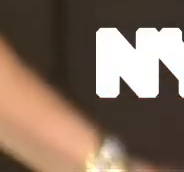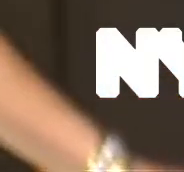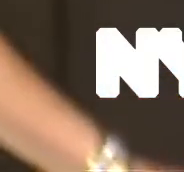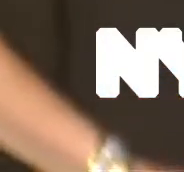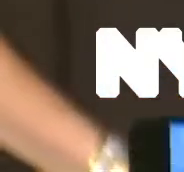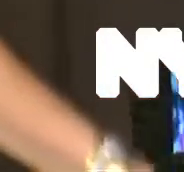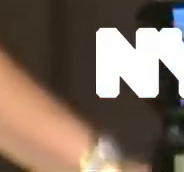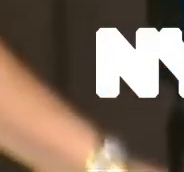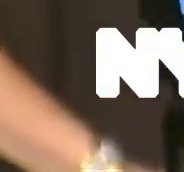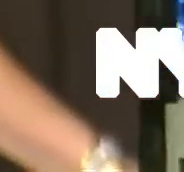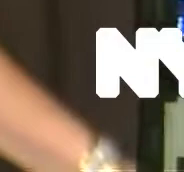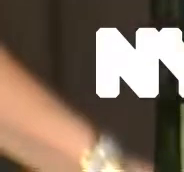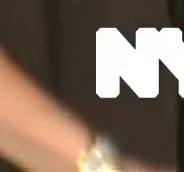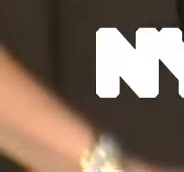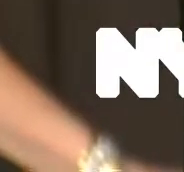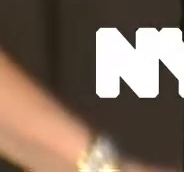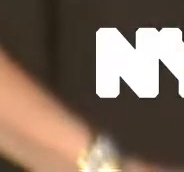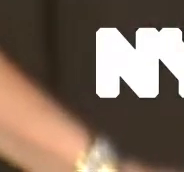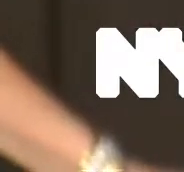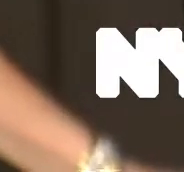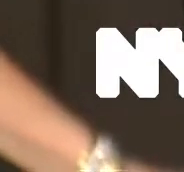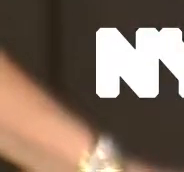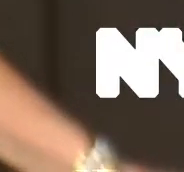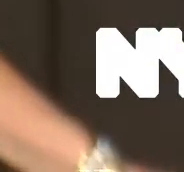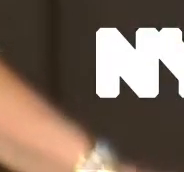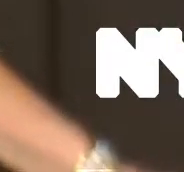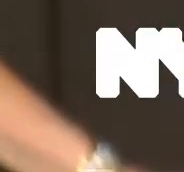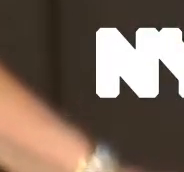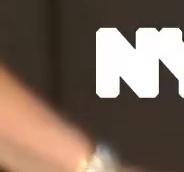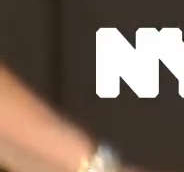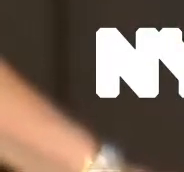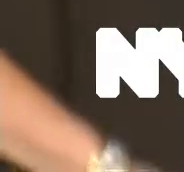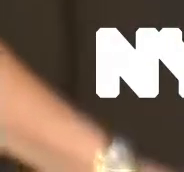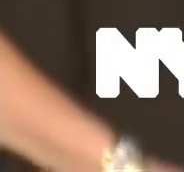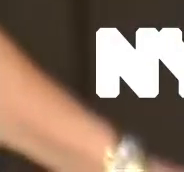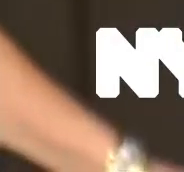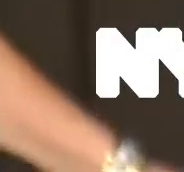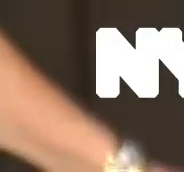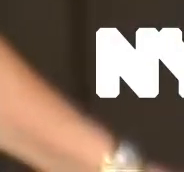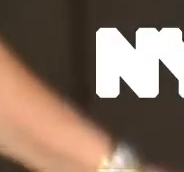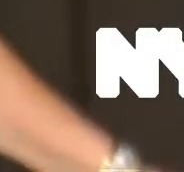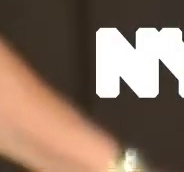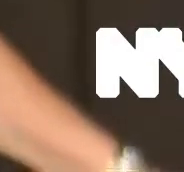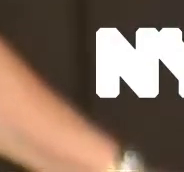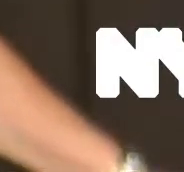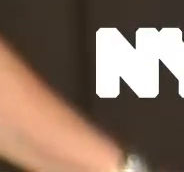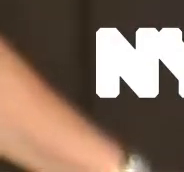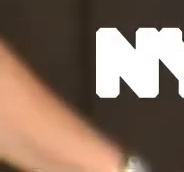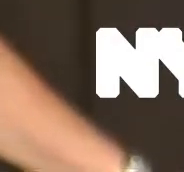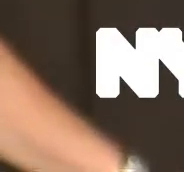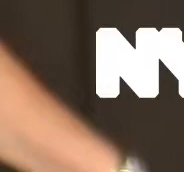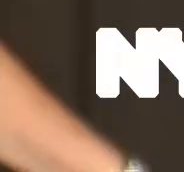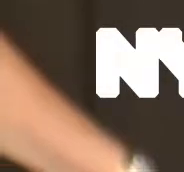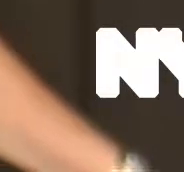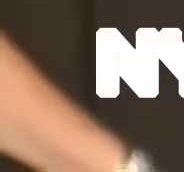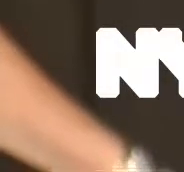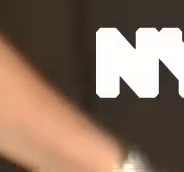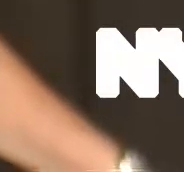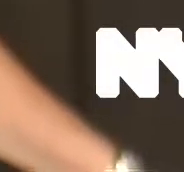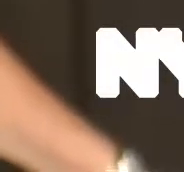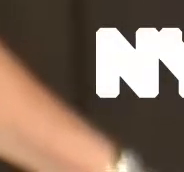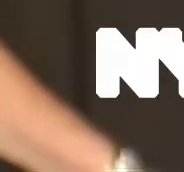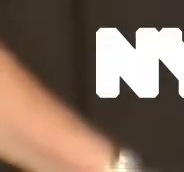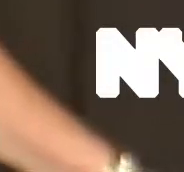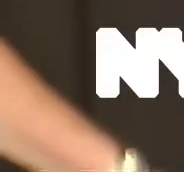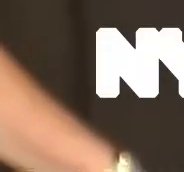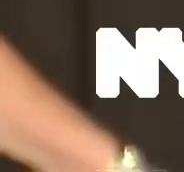Goti and Grazzano. He is admired all throughout southern Italy but nowhere is he more